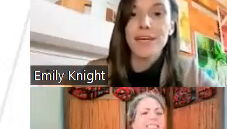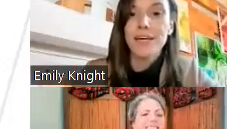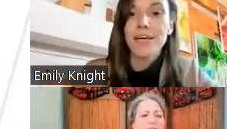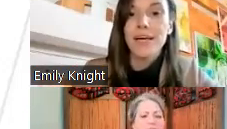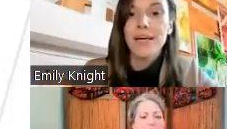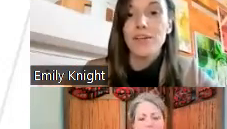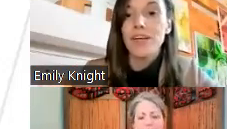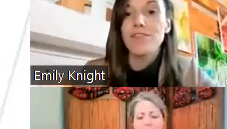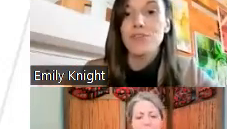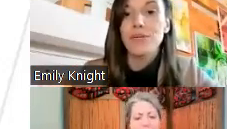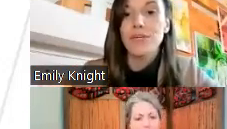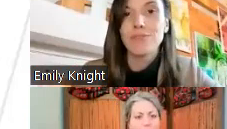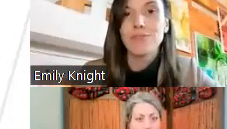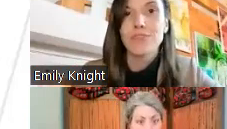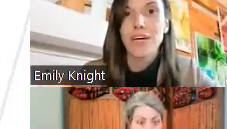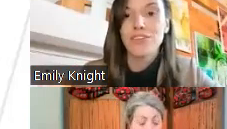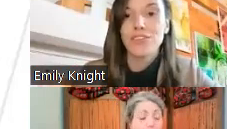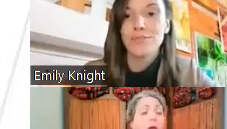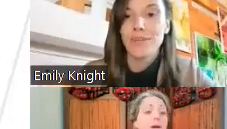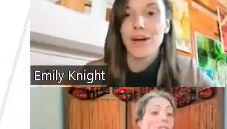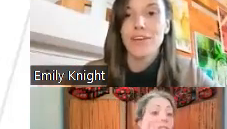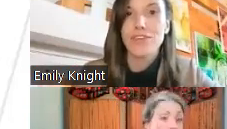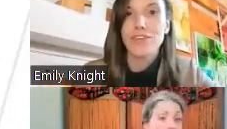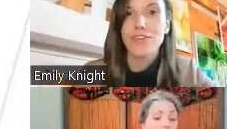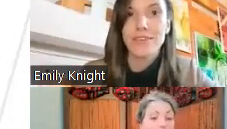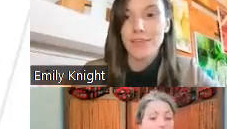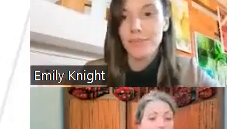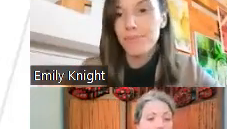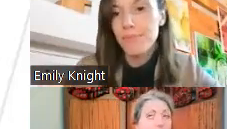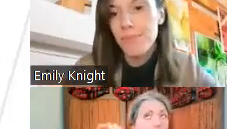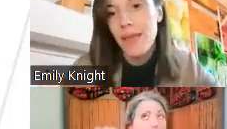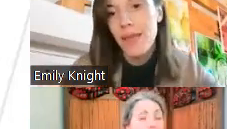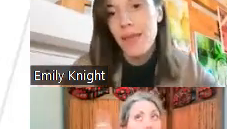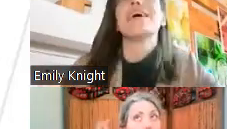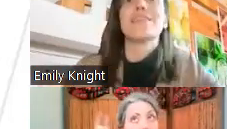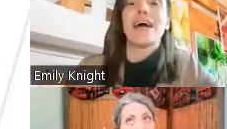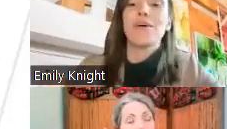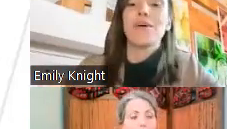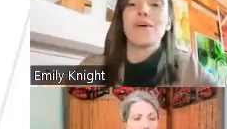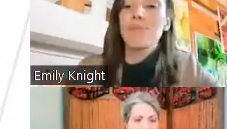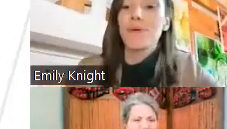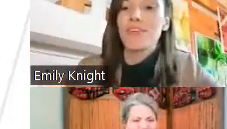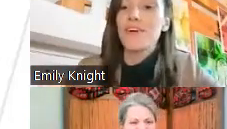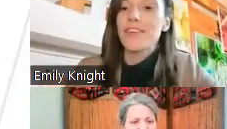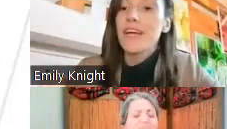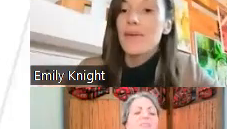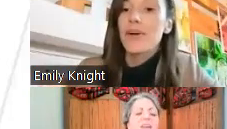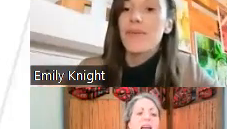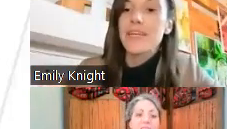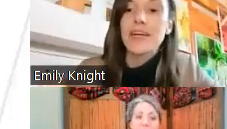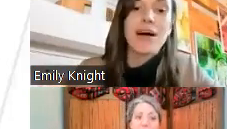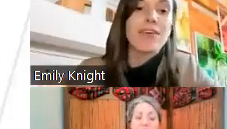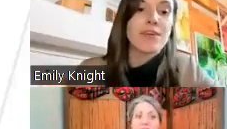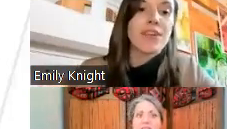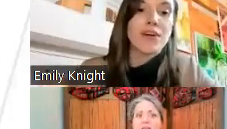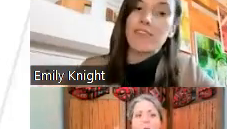processing, including visual, touch, and auditory processing. And I'm also personally very excited that we're going to